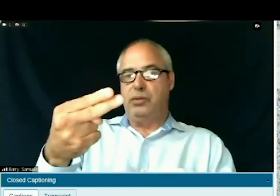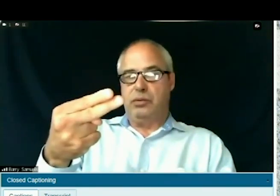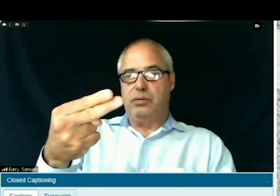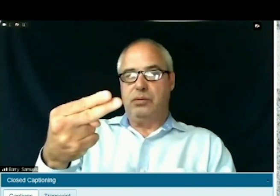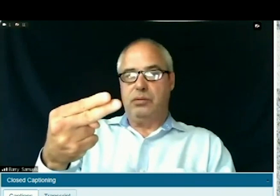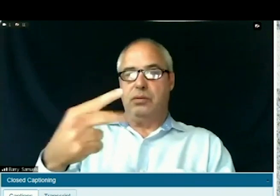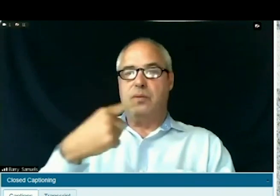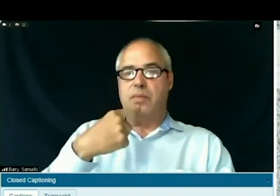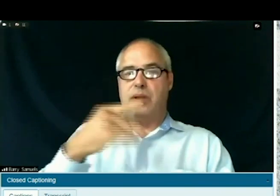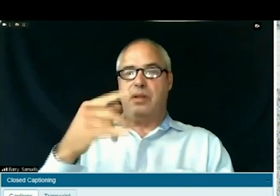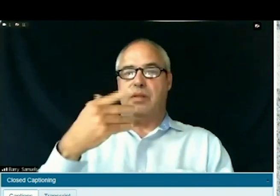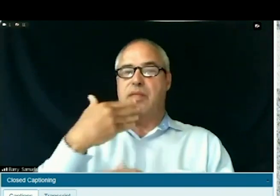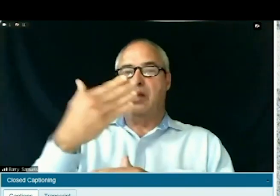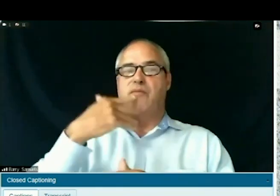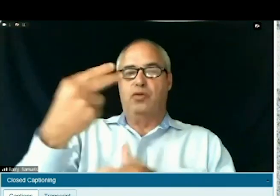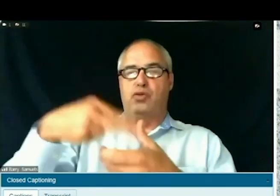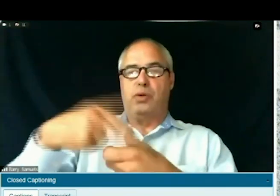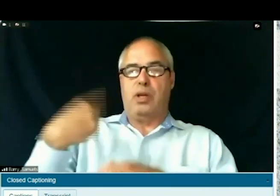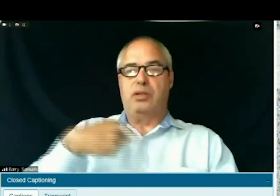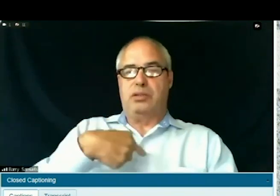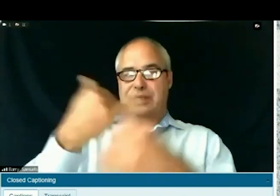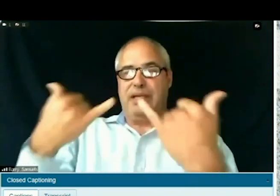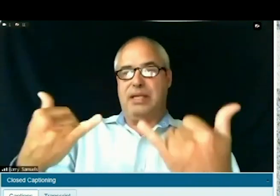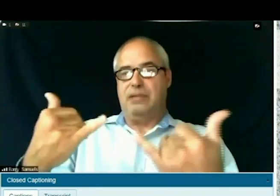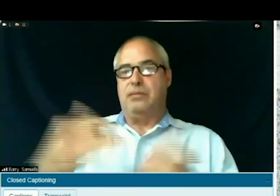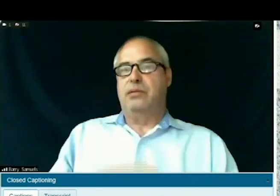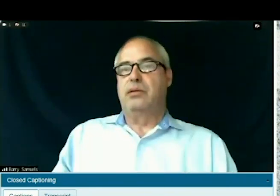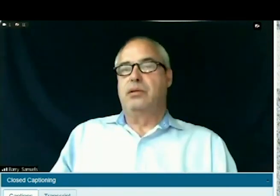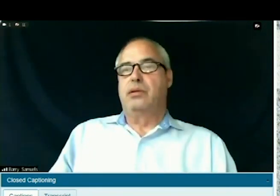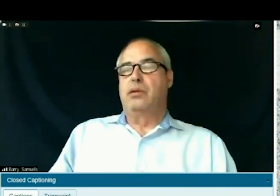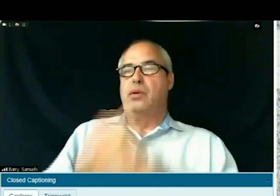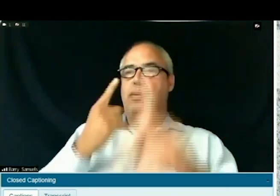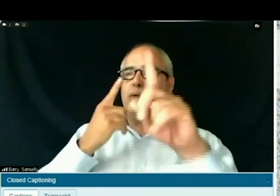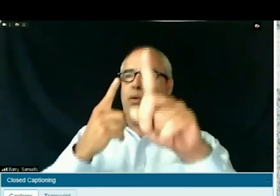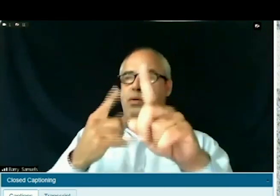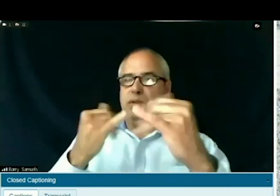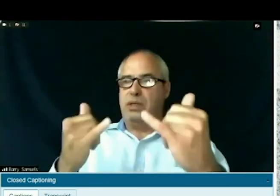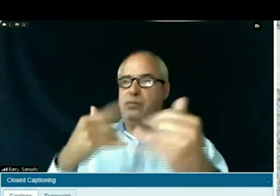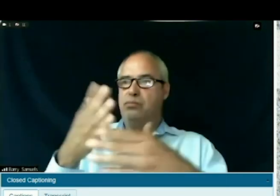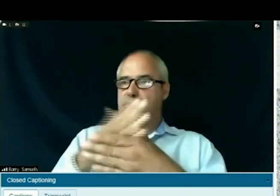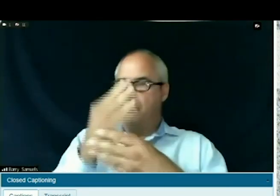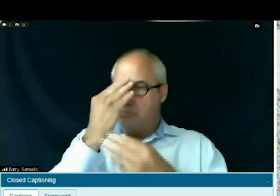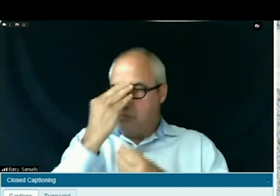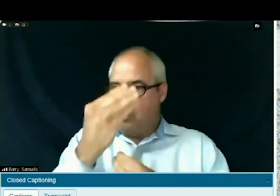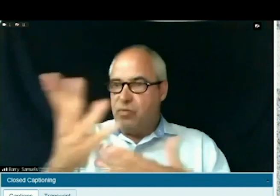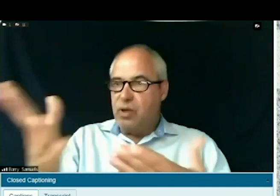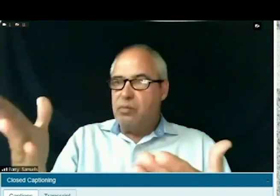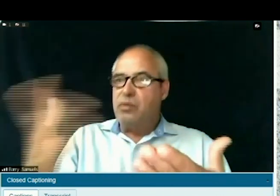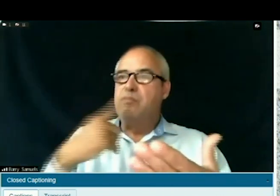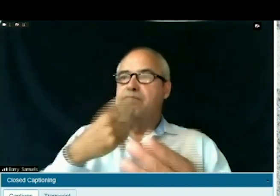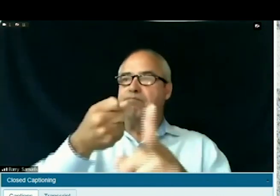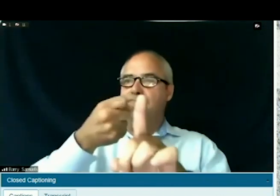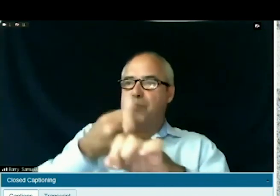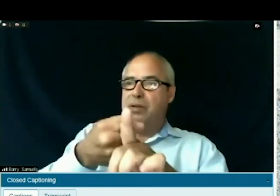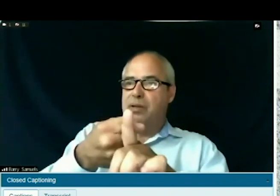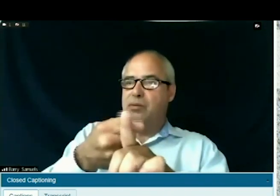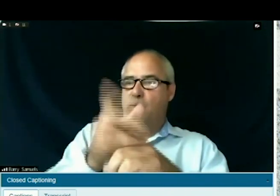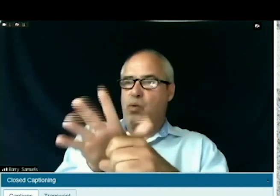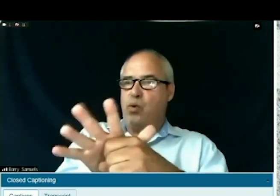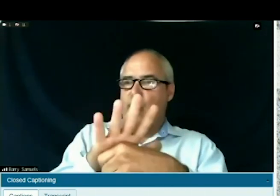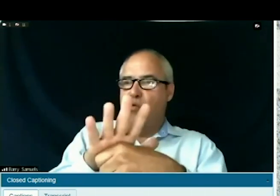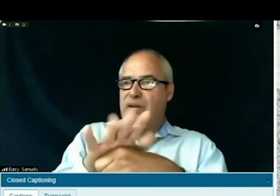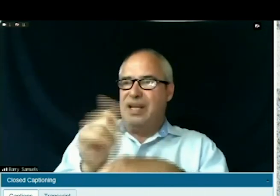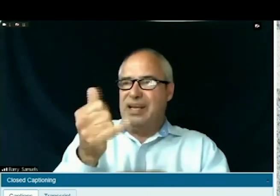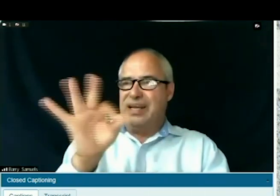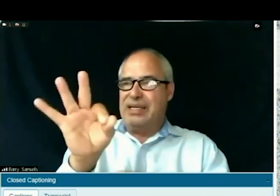NIHCM, thank you for joining us today. Our goal today is to share information on the impact of the COVID-19 pandemic on